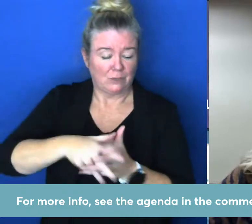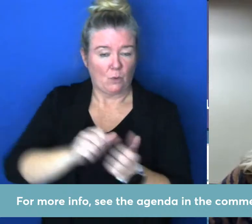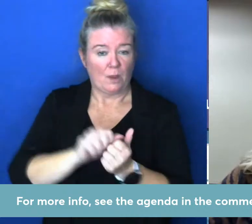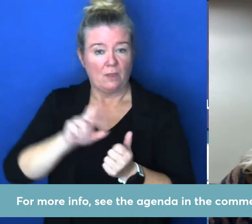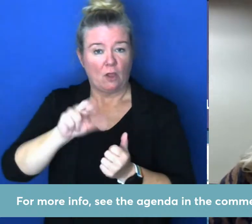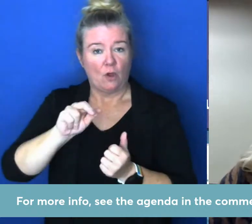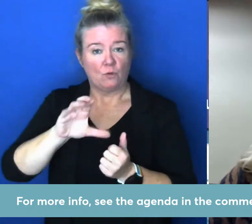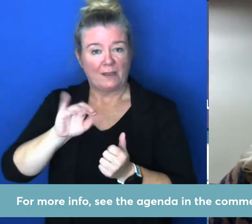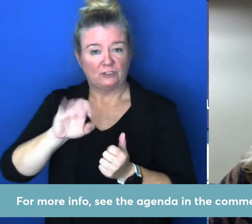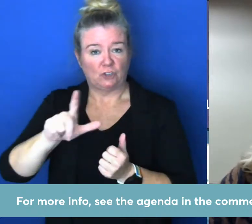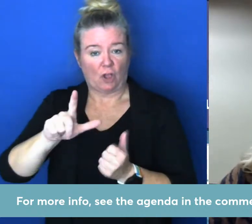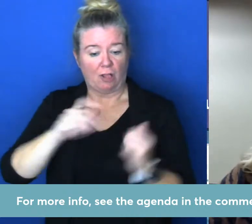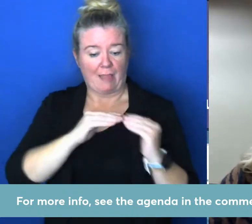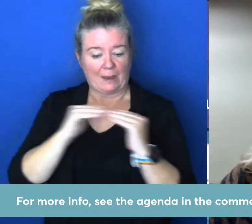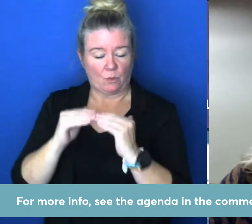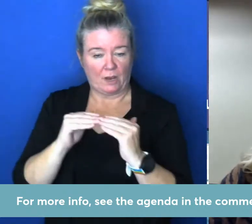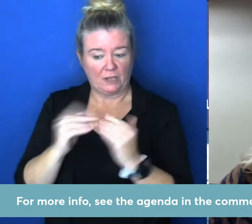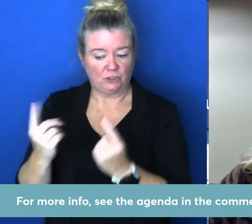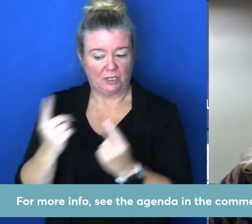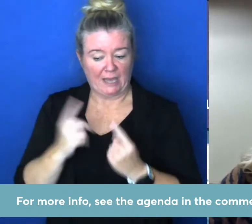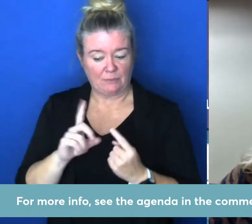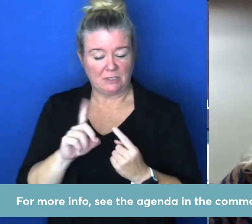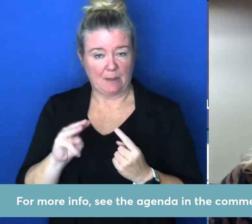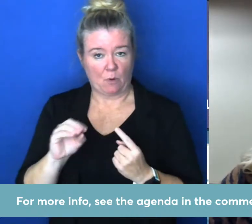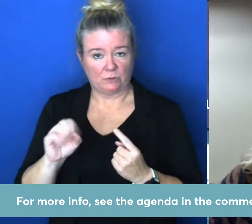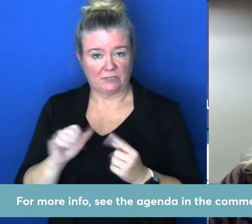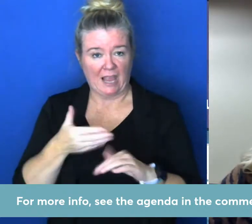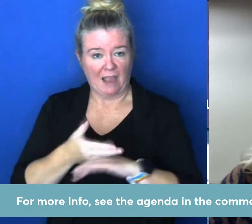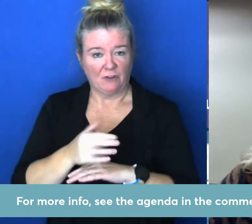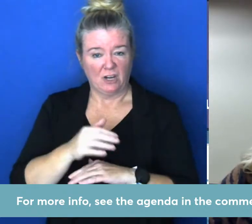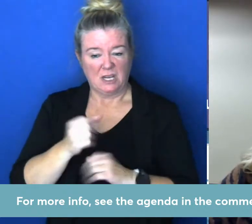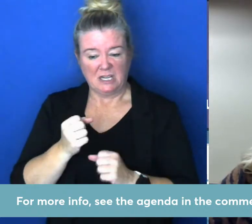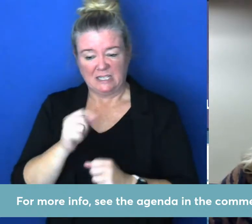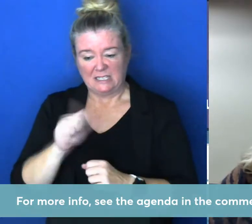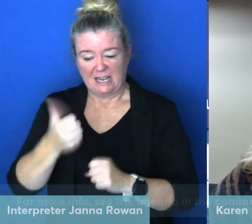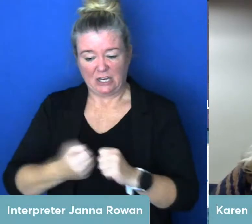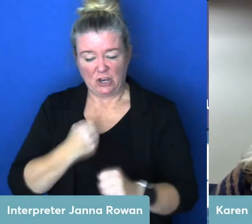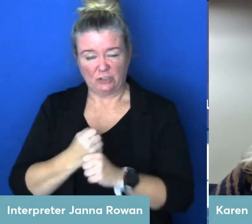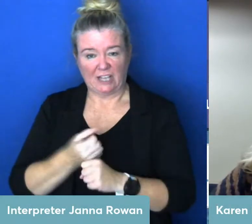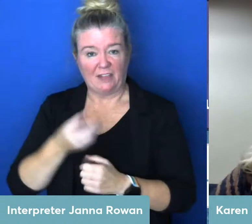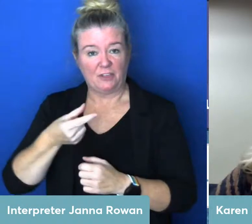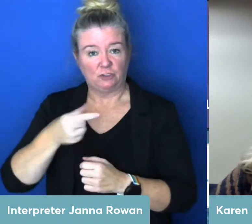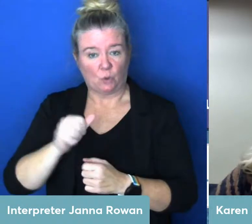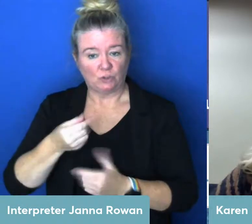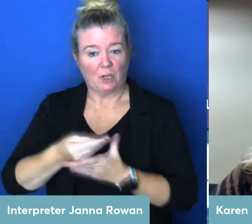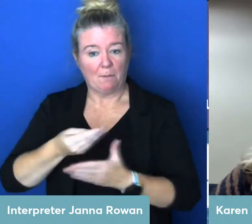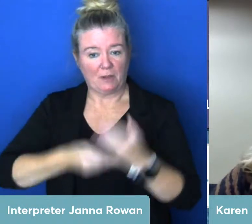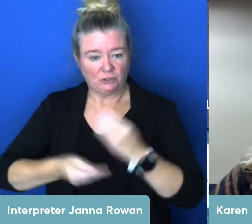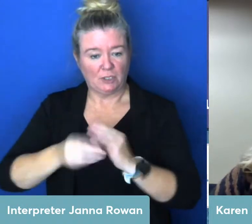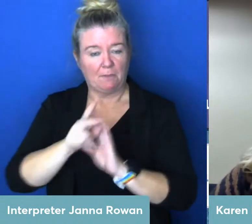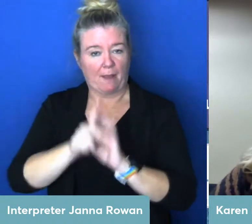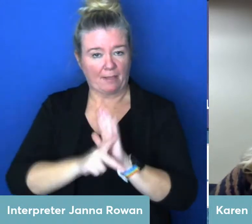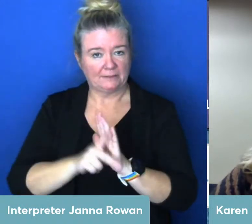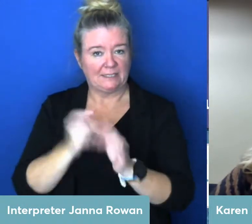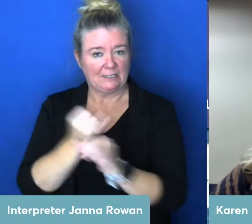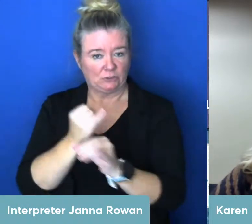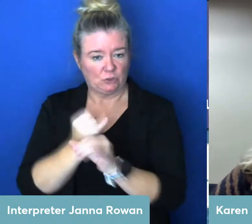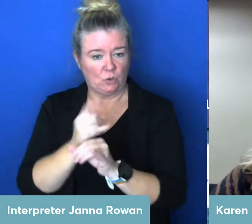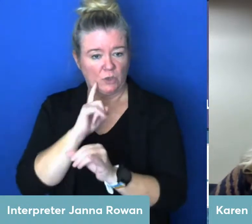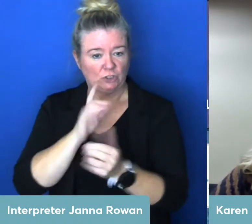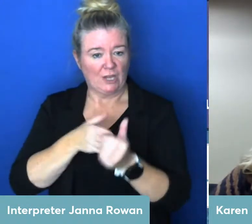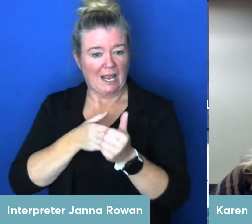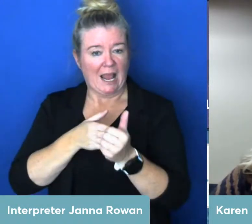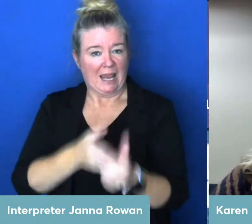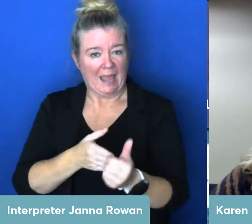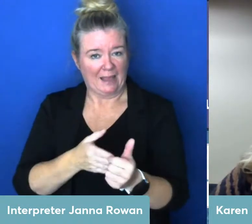equity. She came to DEMOS after nearly a decade at the Georgia Budget and Policy Institute, where she led